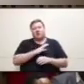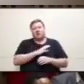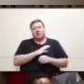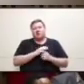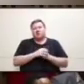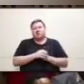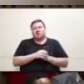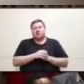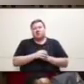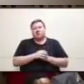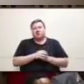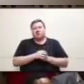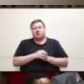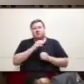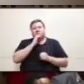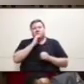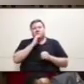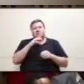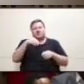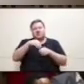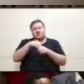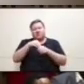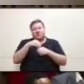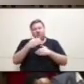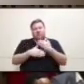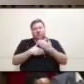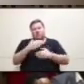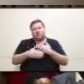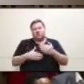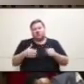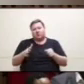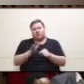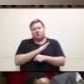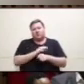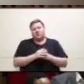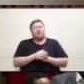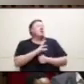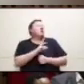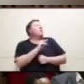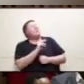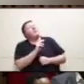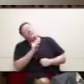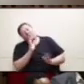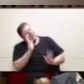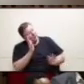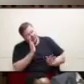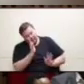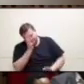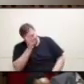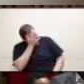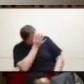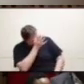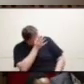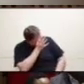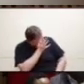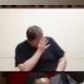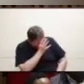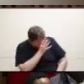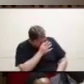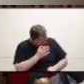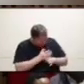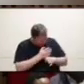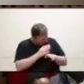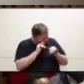been part of that process to some extent. And later... No. It can't work like that.